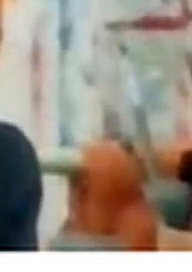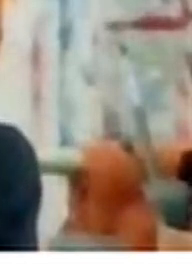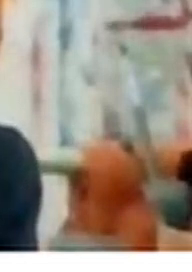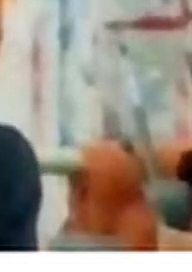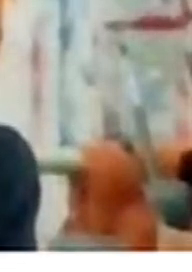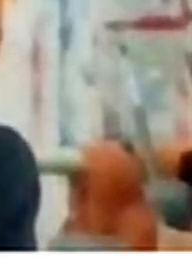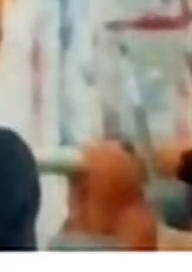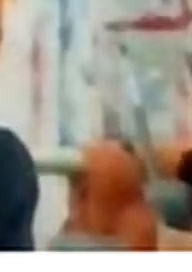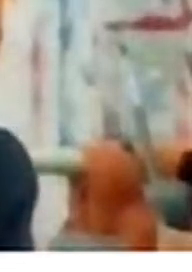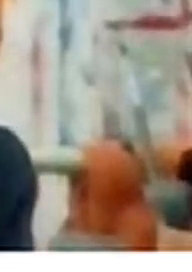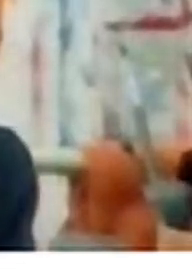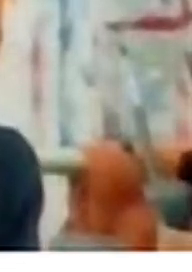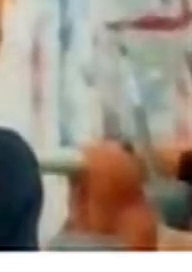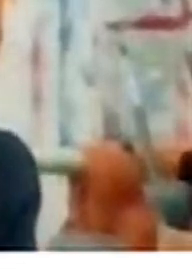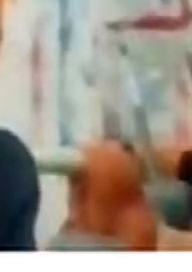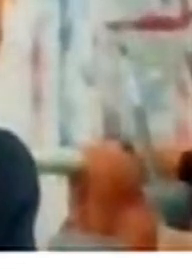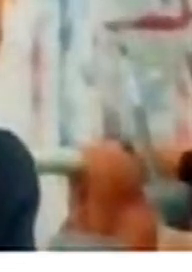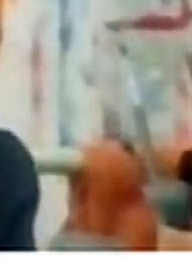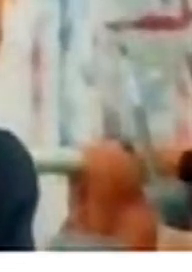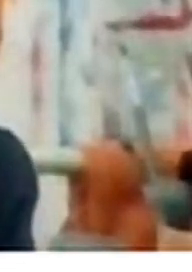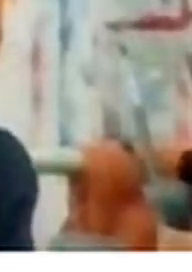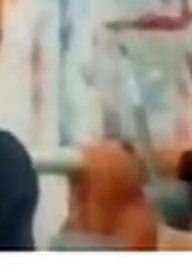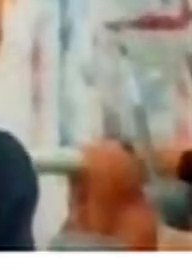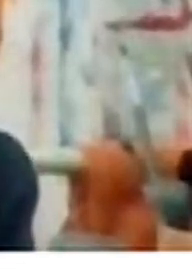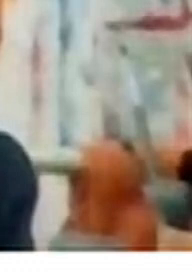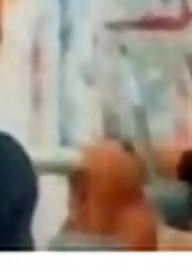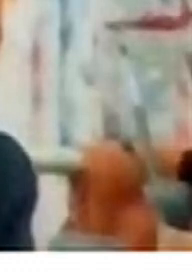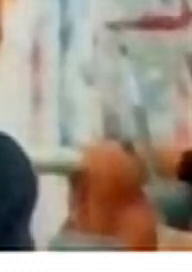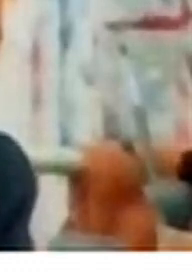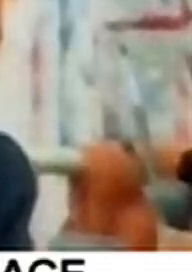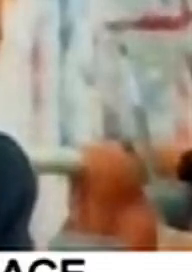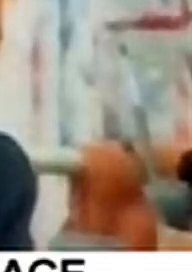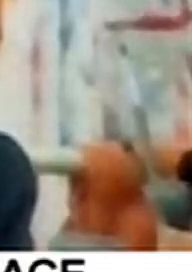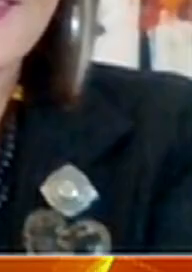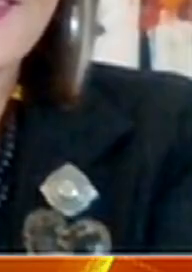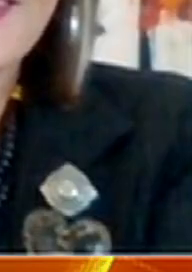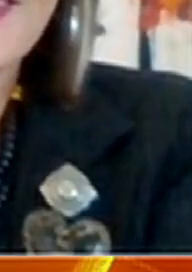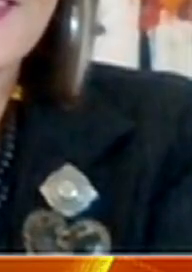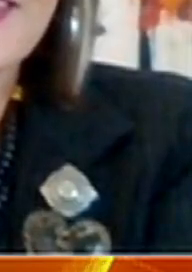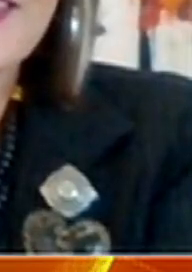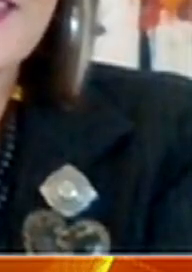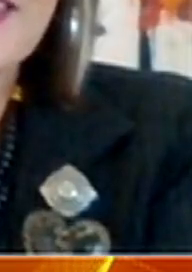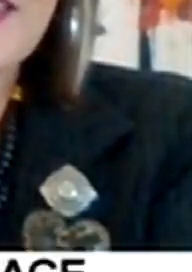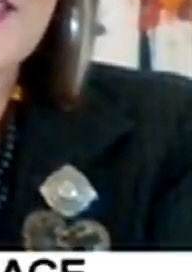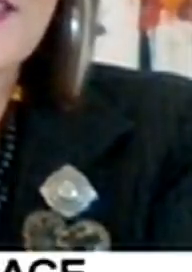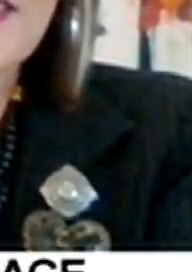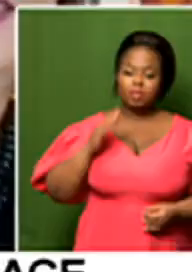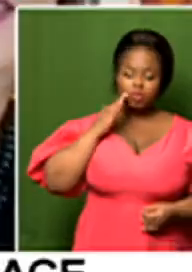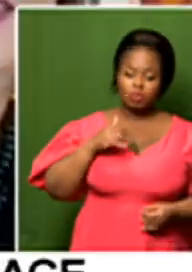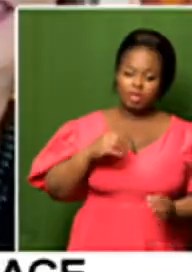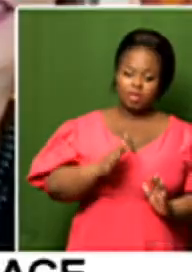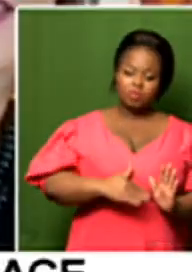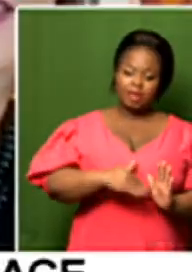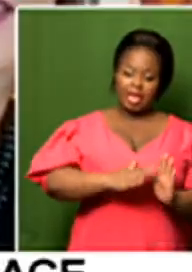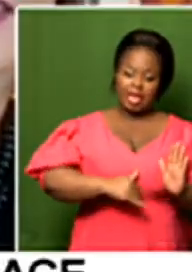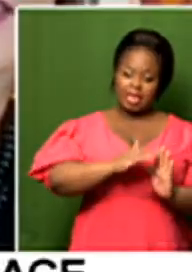One's work just happens that way. I really think so. Okay. And what time of day do you like to paint? I mean,